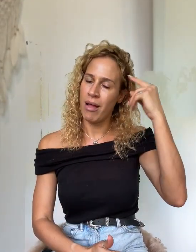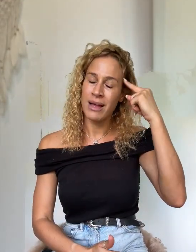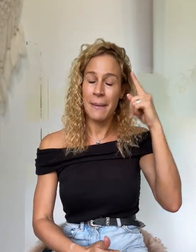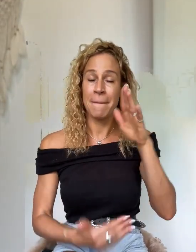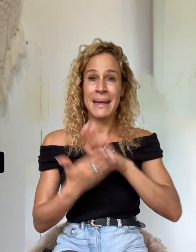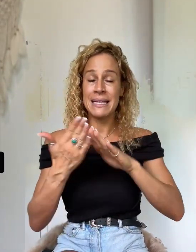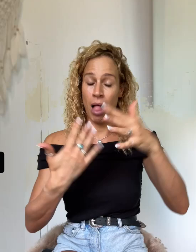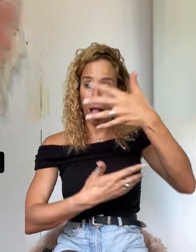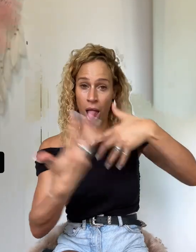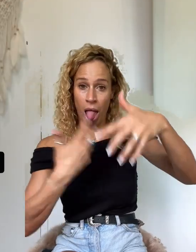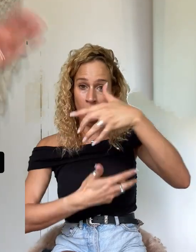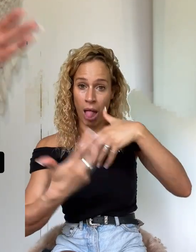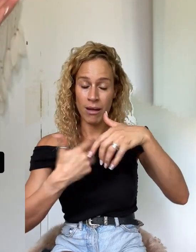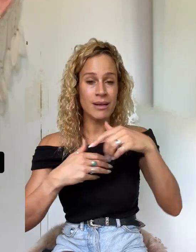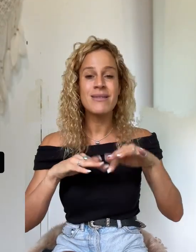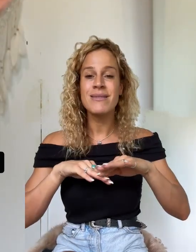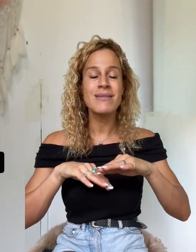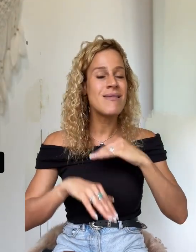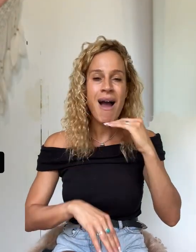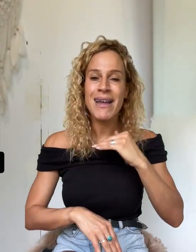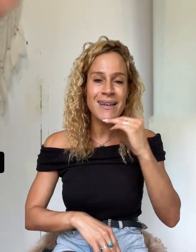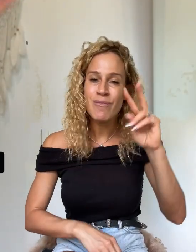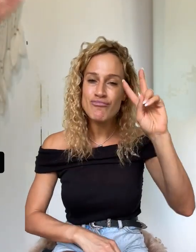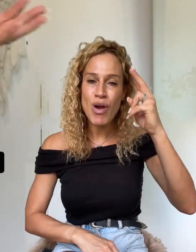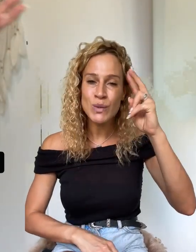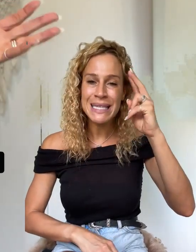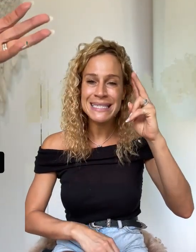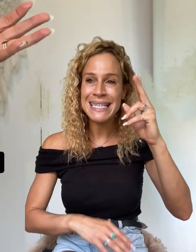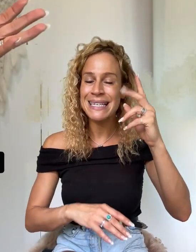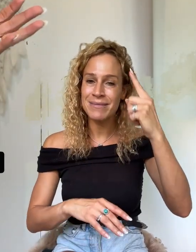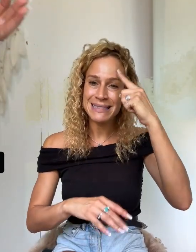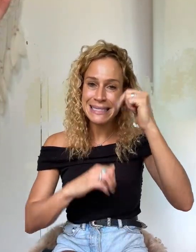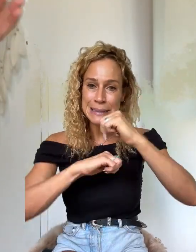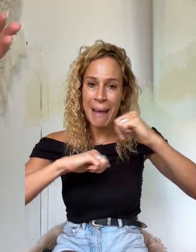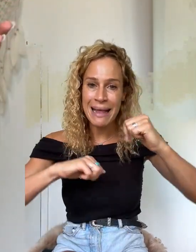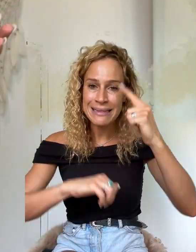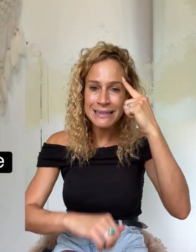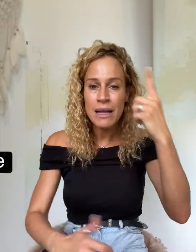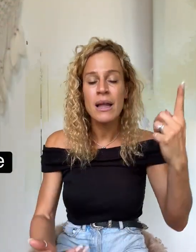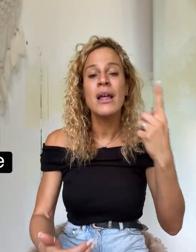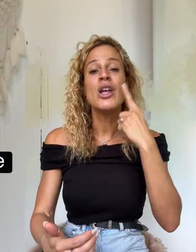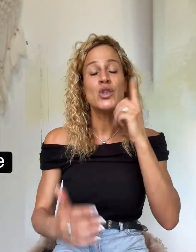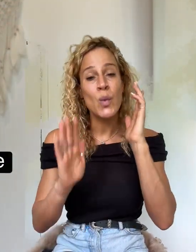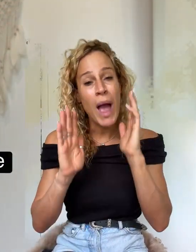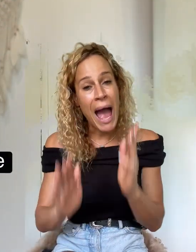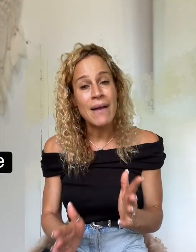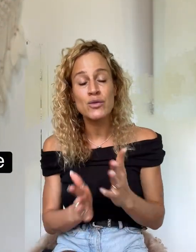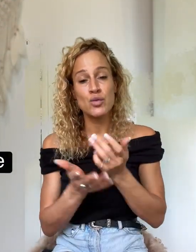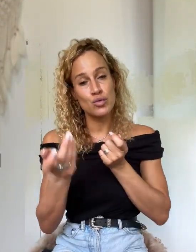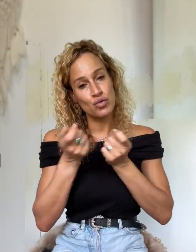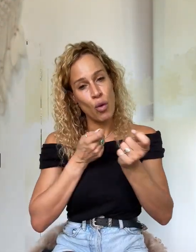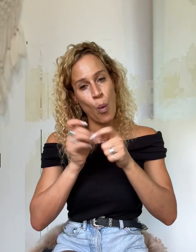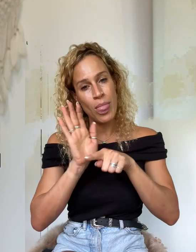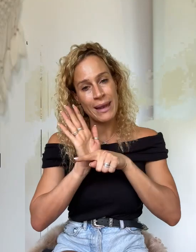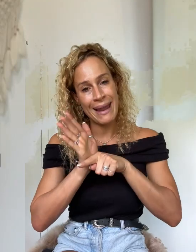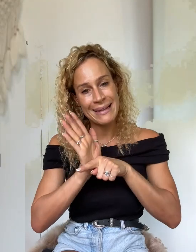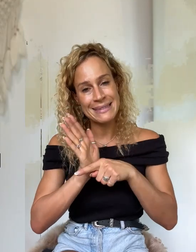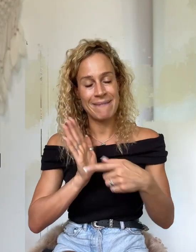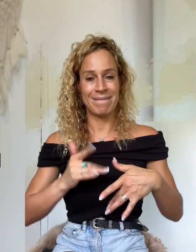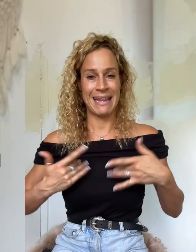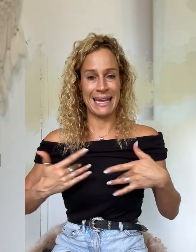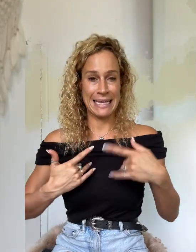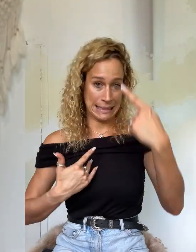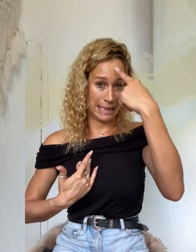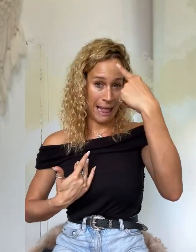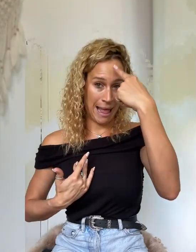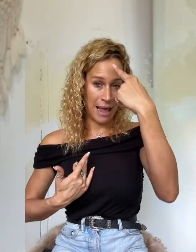all. So it's like controlling how your brain is talking to yourself. Whether you're going to wake up in the morning, have a little